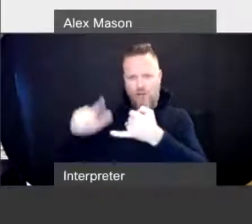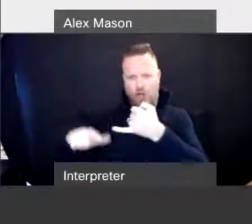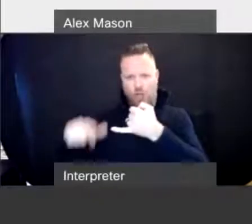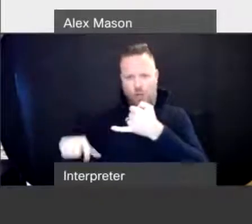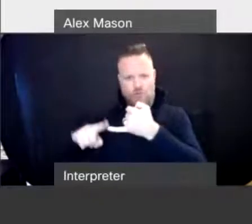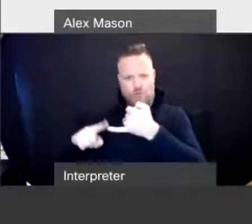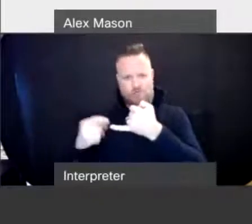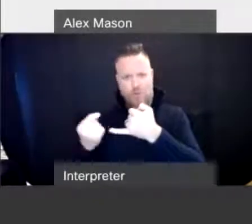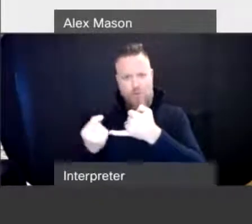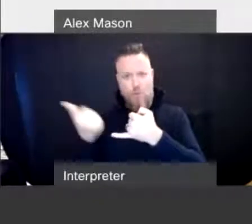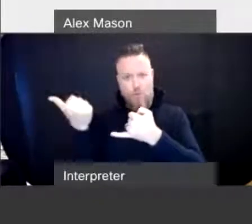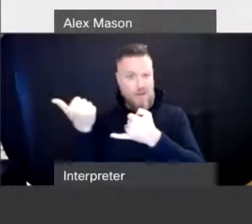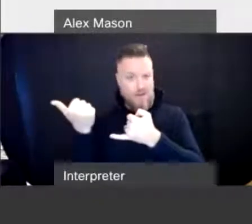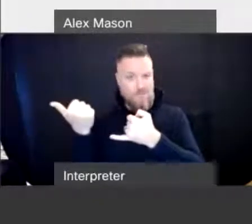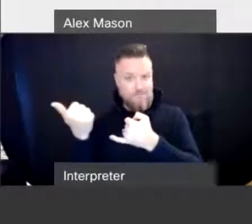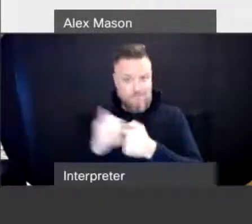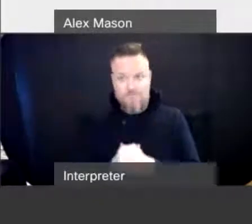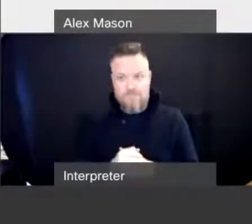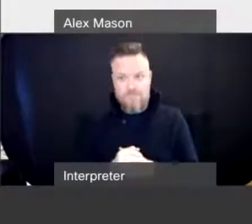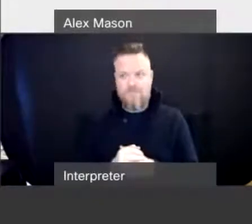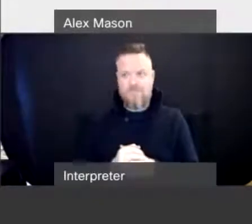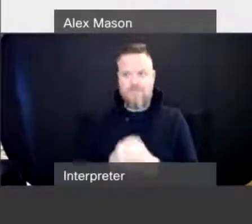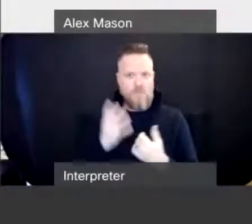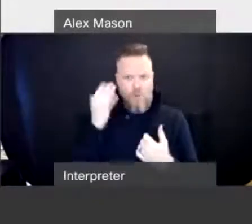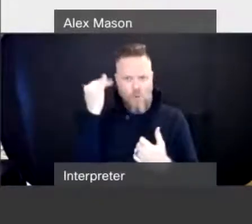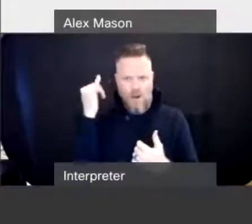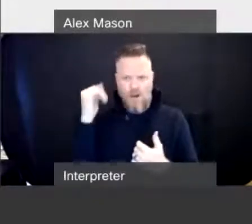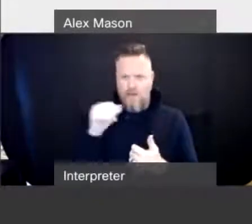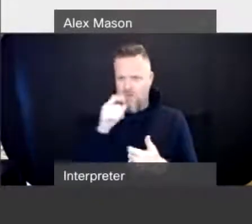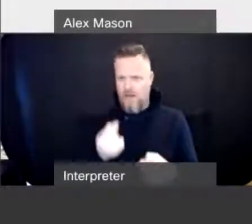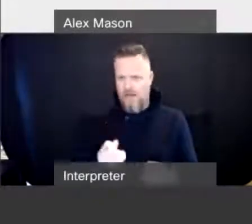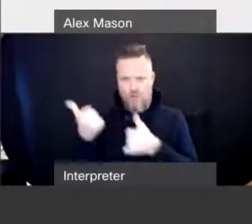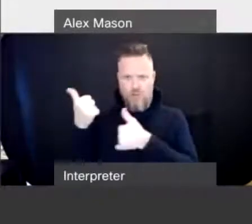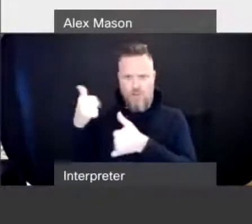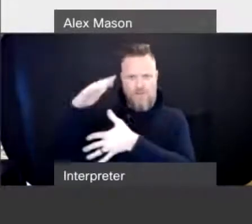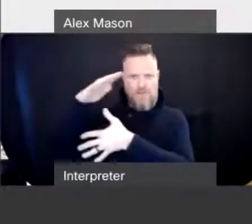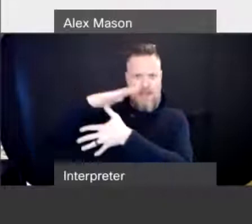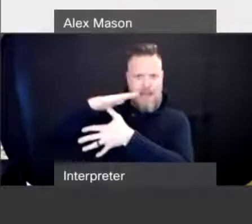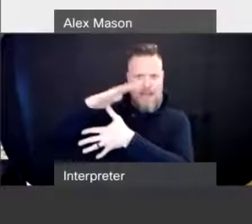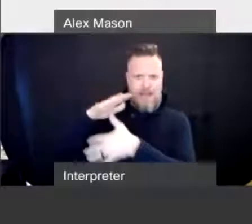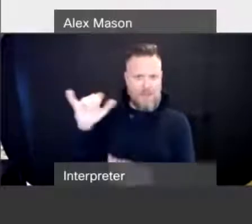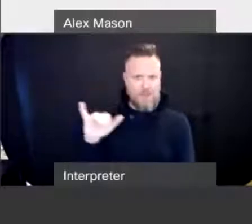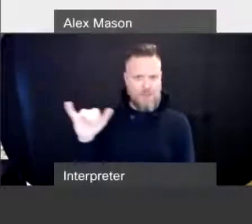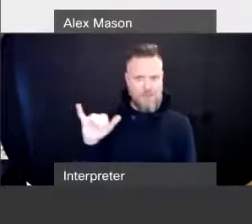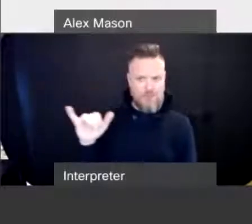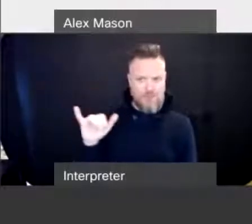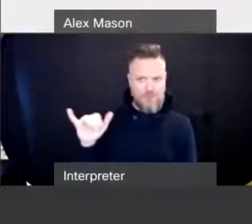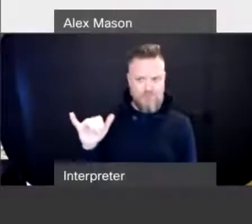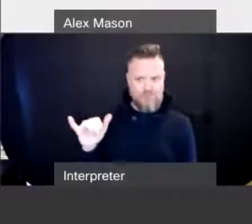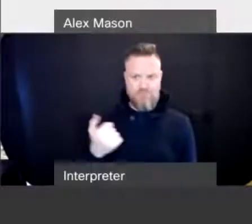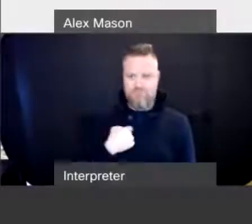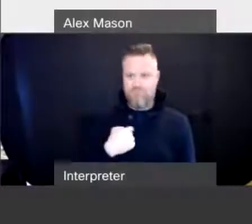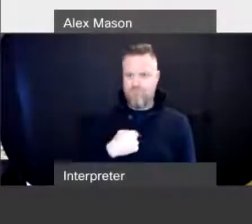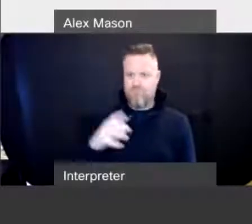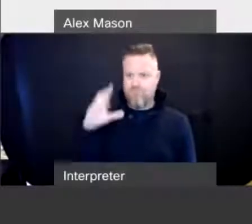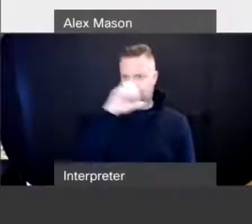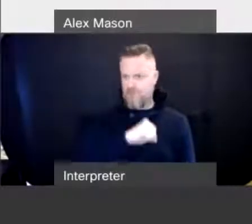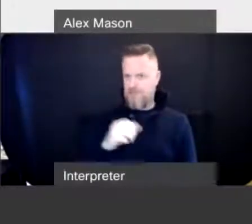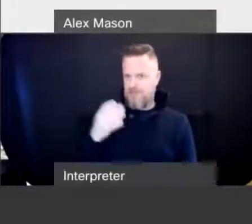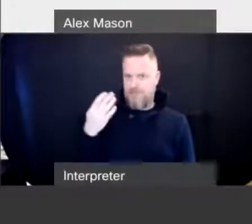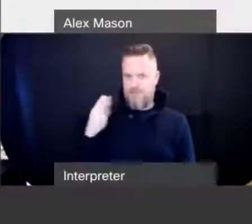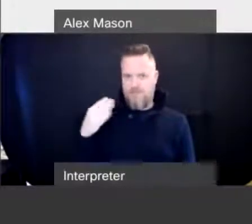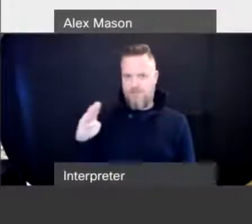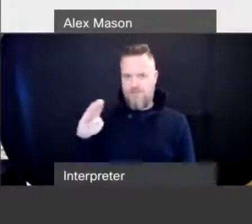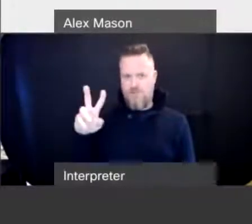range. Why wouldn't we throw out the highest in that range also, which I would assume would be Blue Valley?